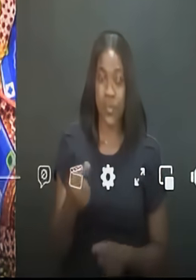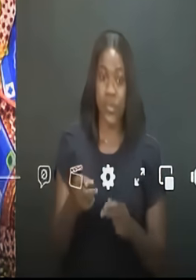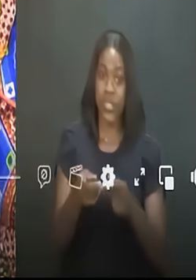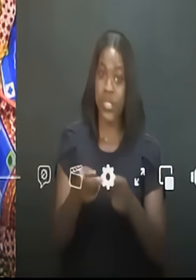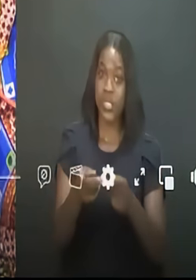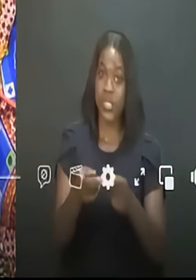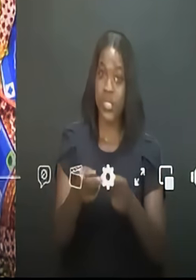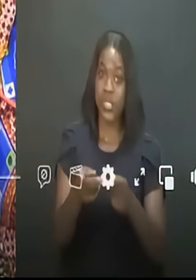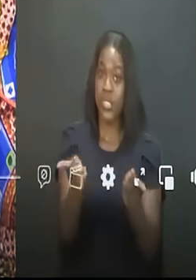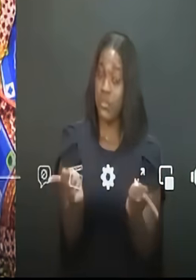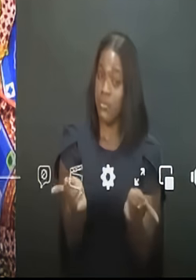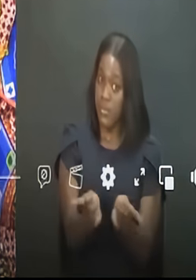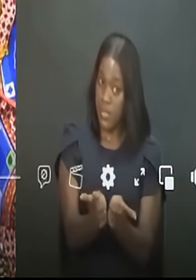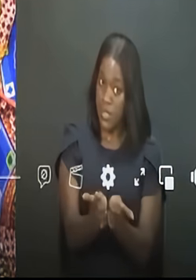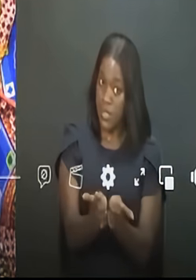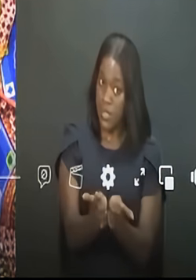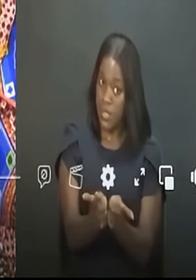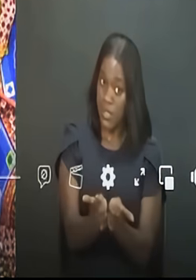guaranteed